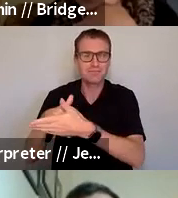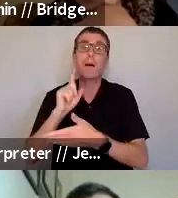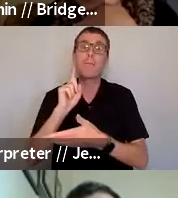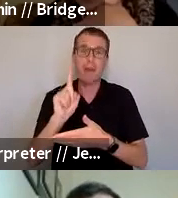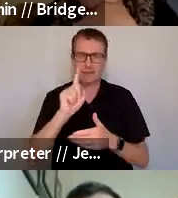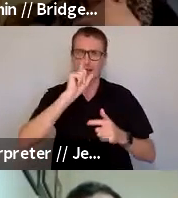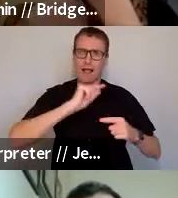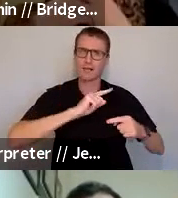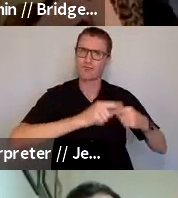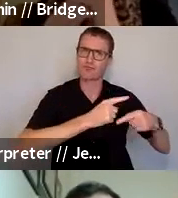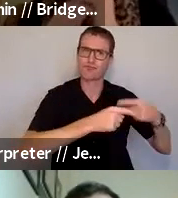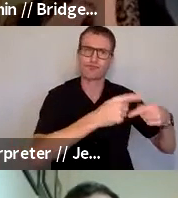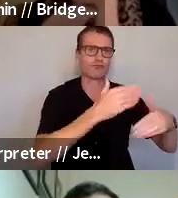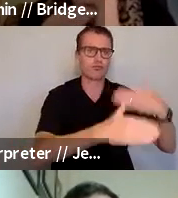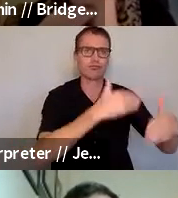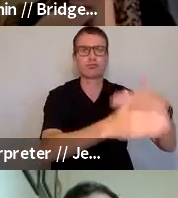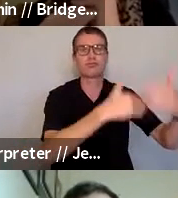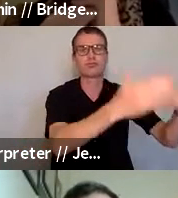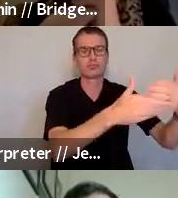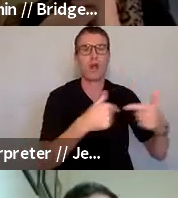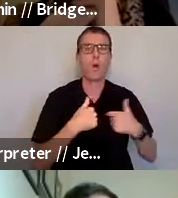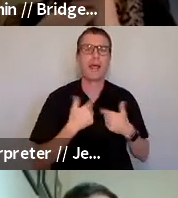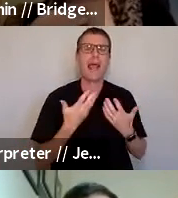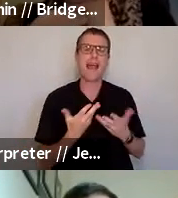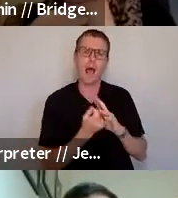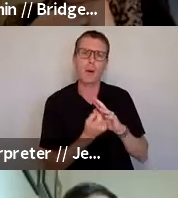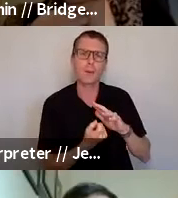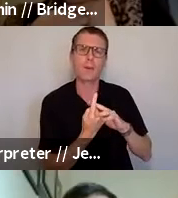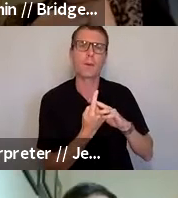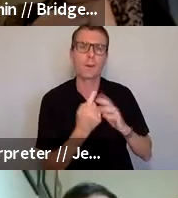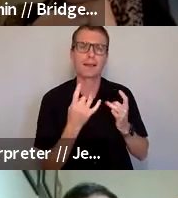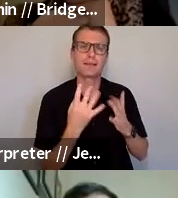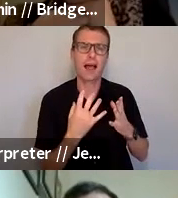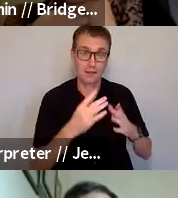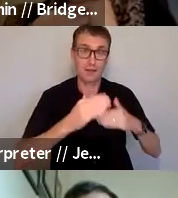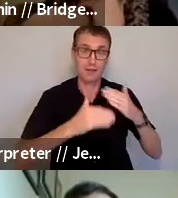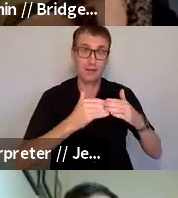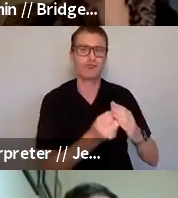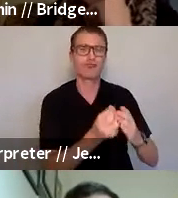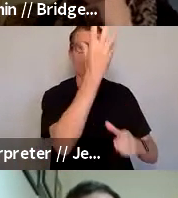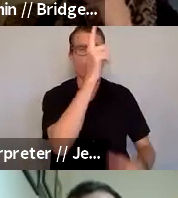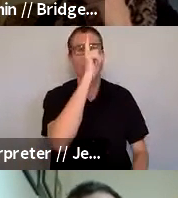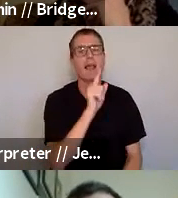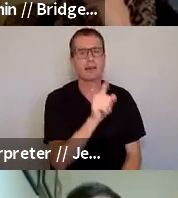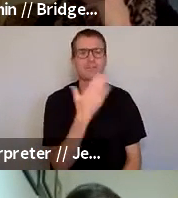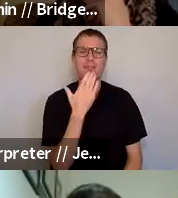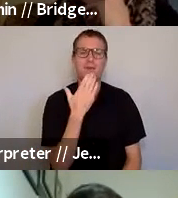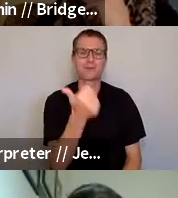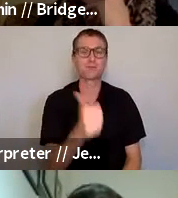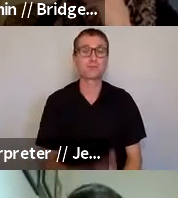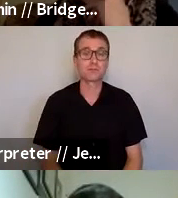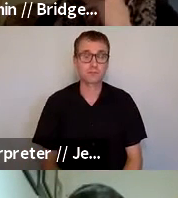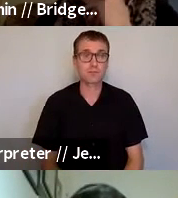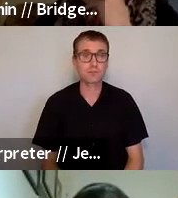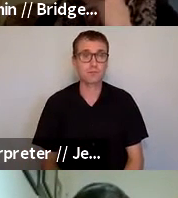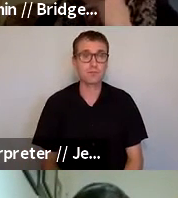and we're just at the beginning of something quite important. Thank you very much. Is there